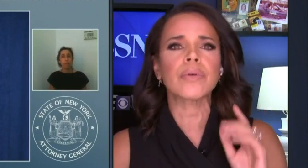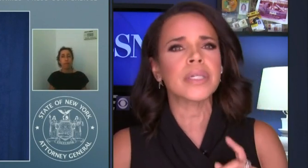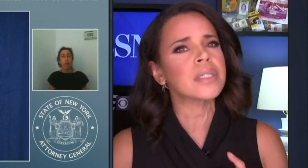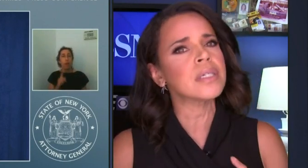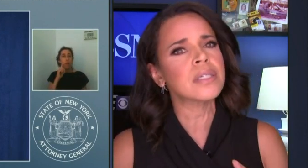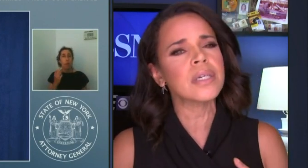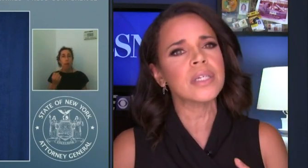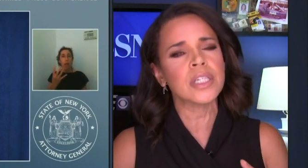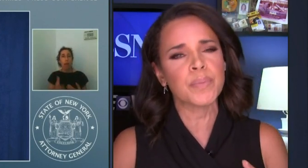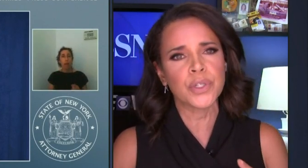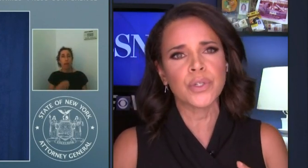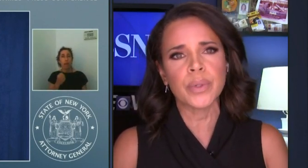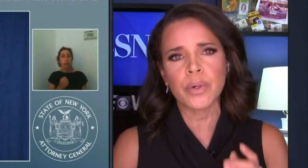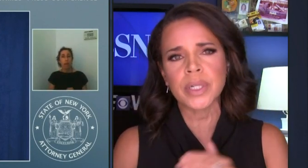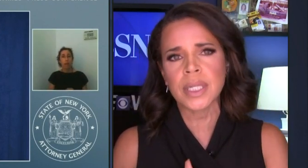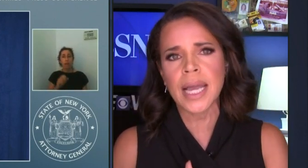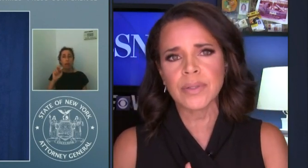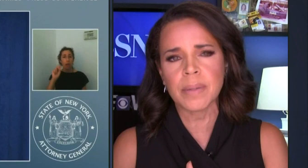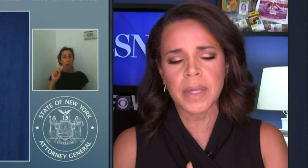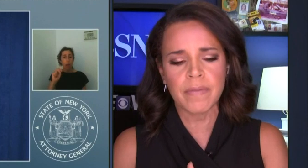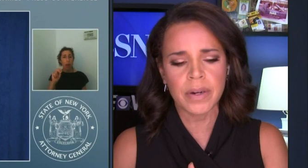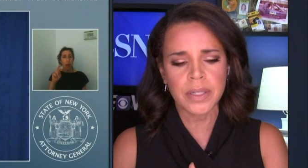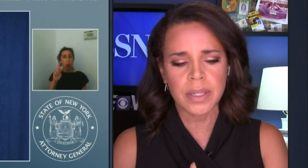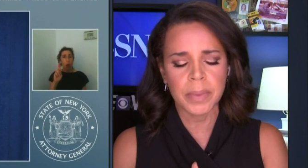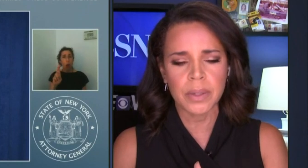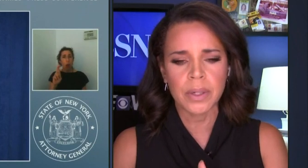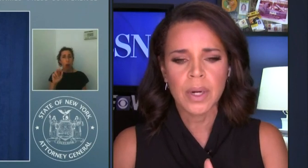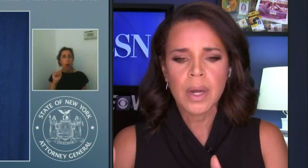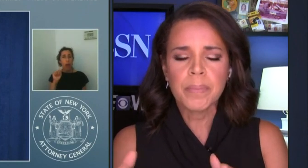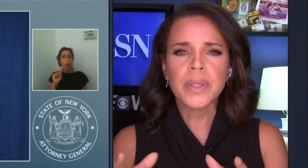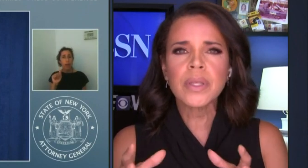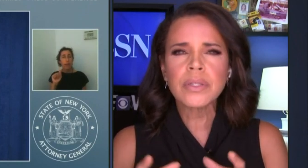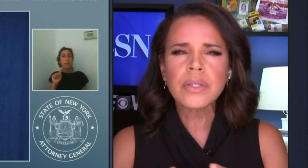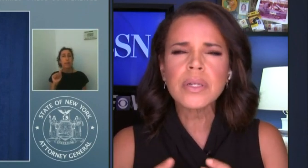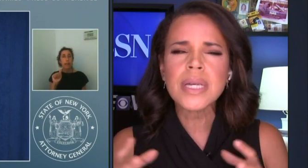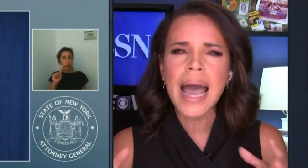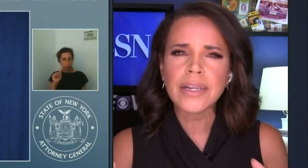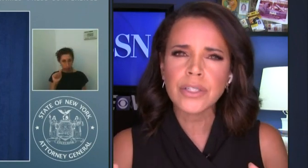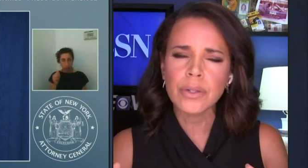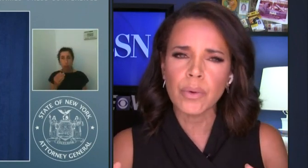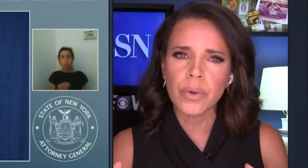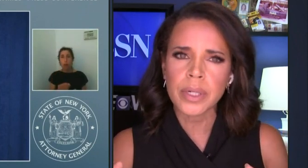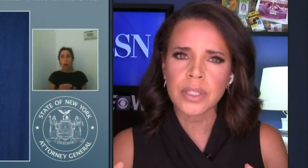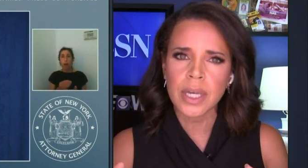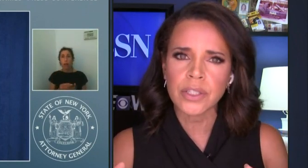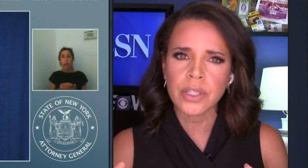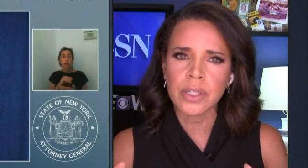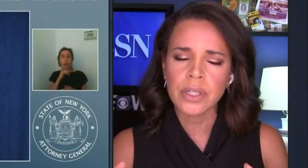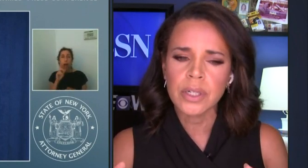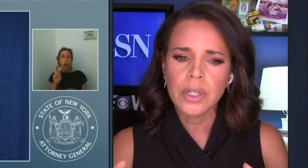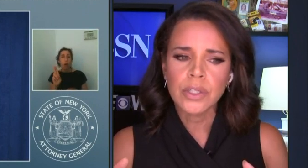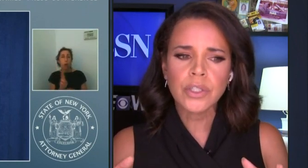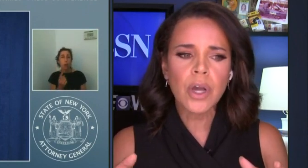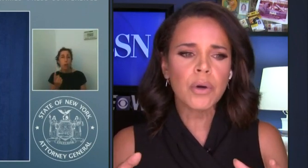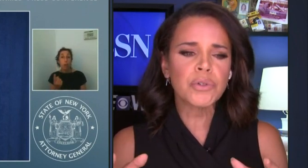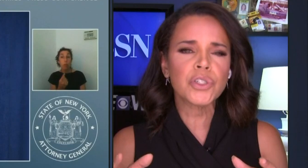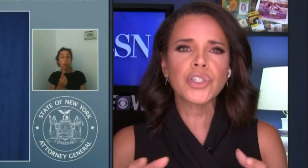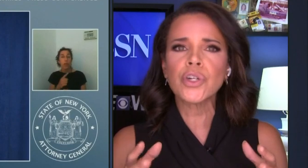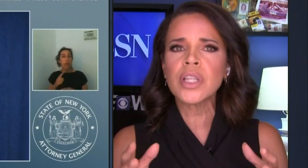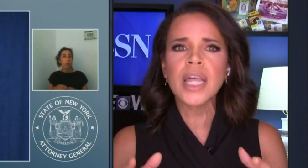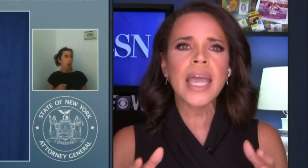Attorney General in D.C. is pursuing or has announced something very similar. But this is a national organization.